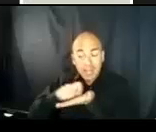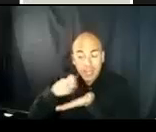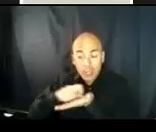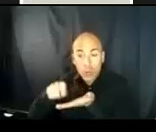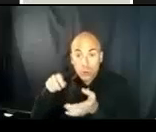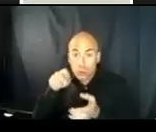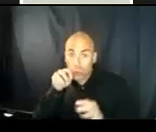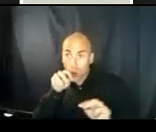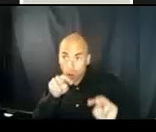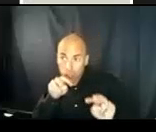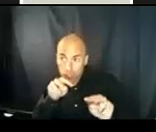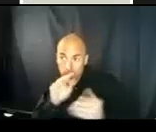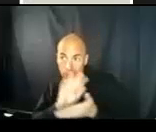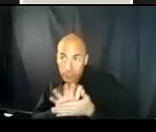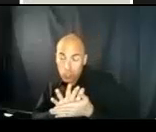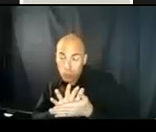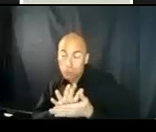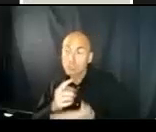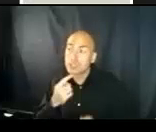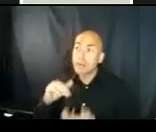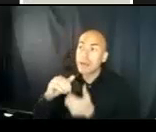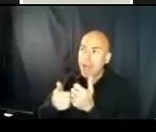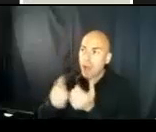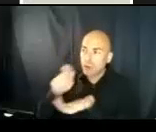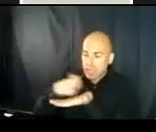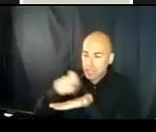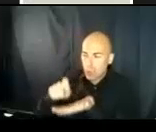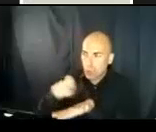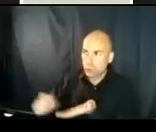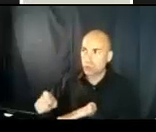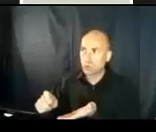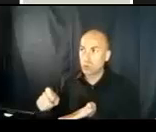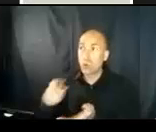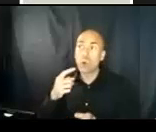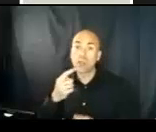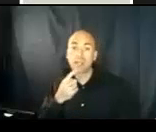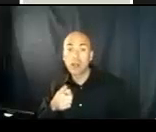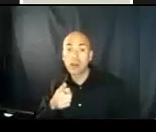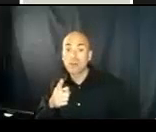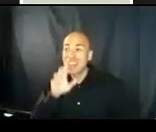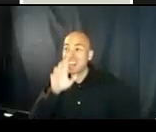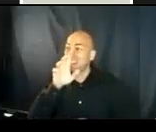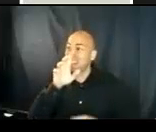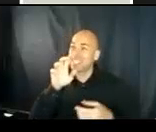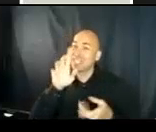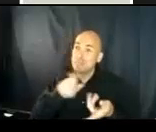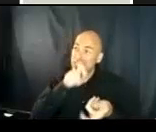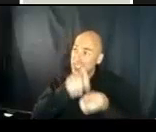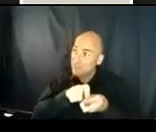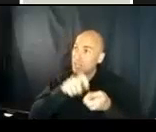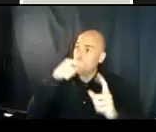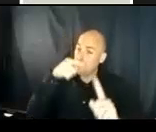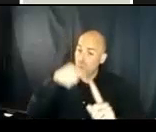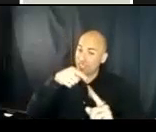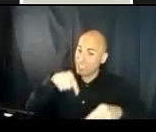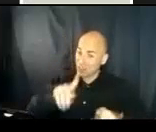down. Tell them how to take notes. Tell them that you want them to pay attention to certain things in a video. I will highly suggest